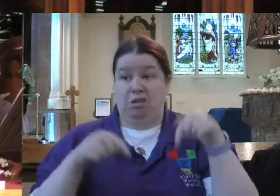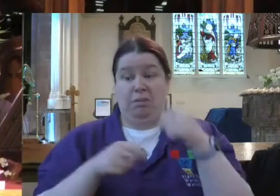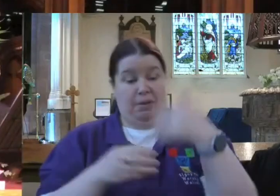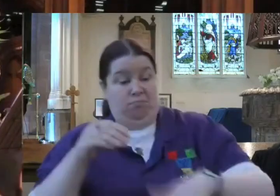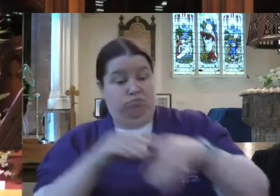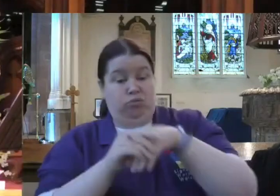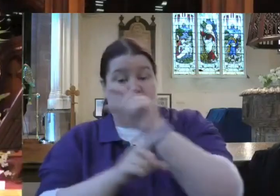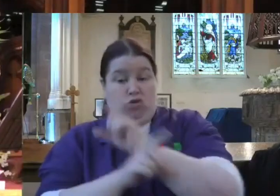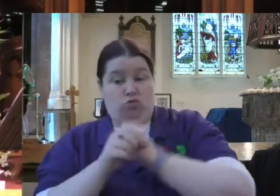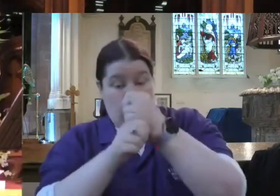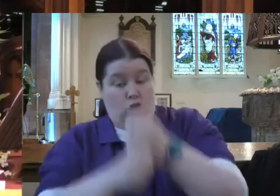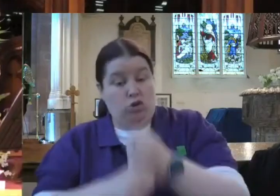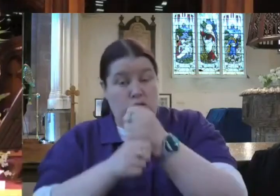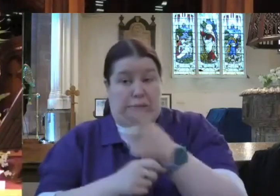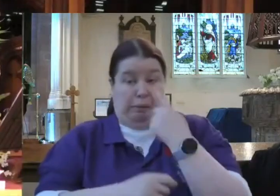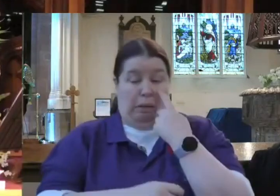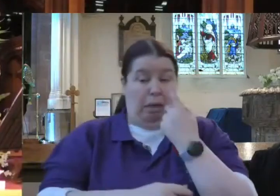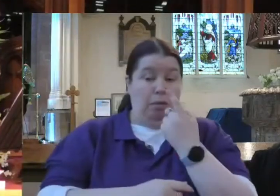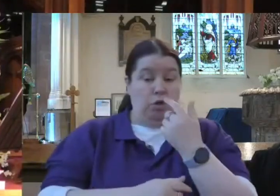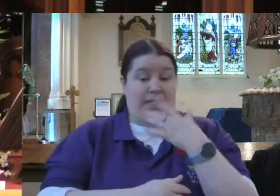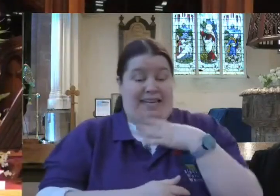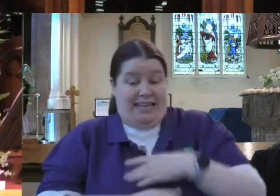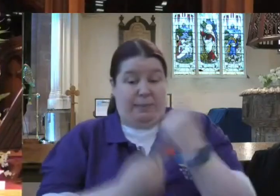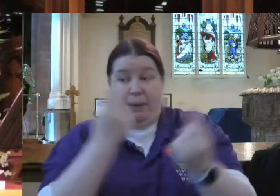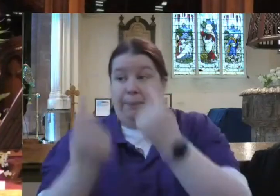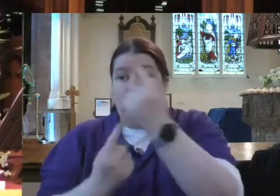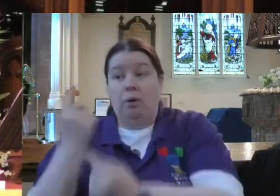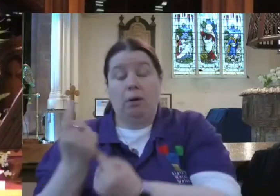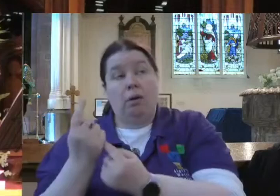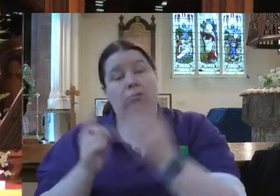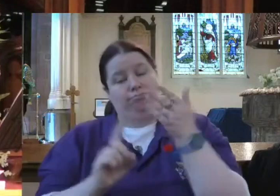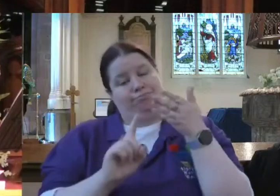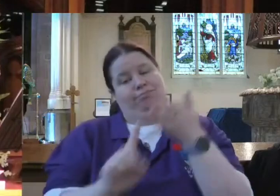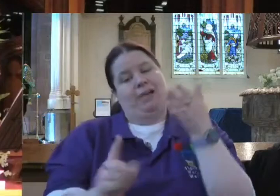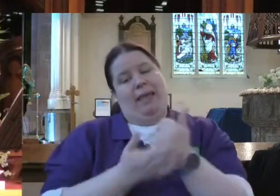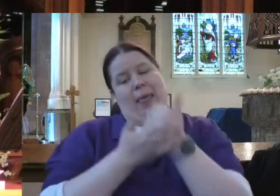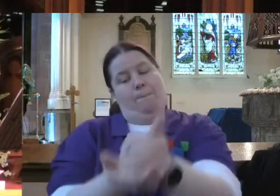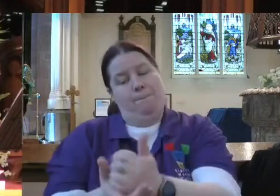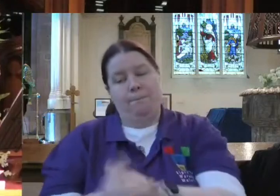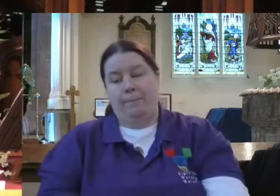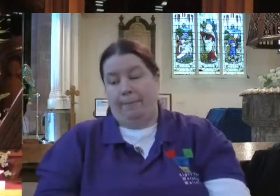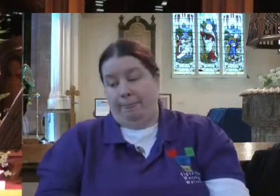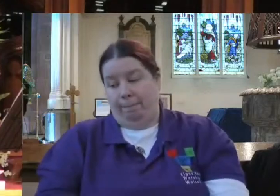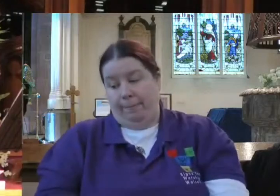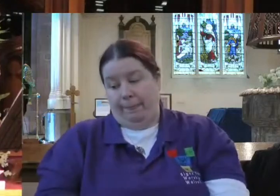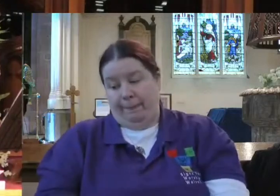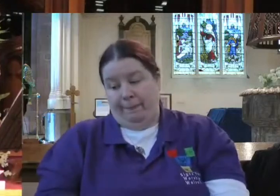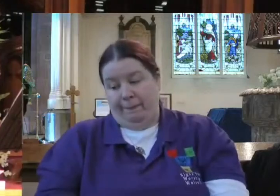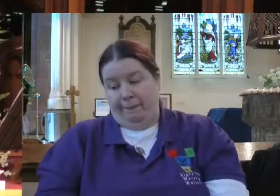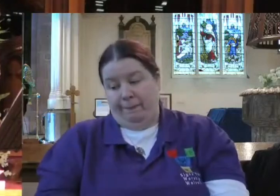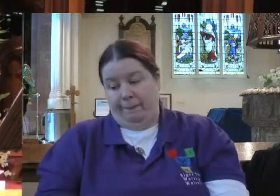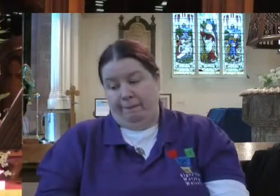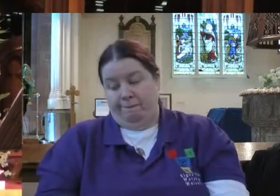helping the needs of God's people. And again, this was something that Priscilla and I learnt many, many years ago in our married